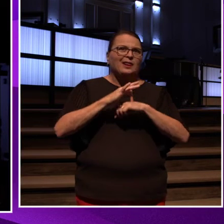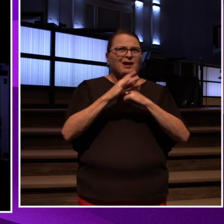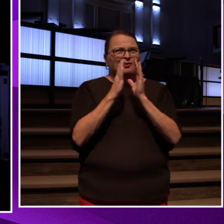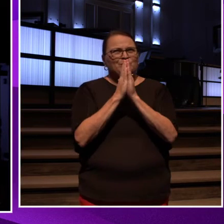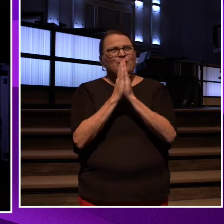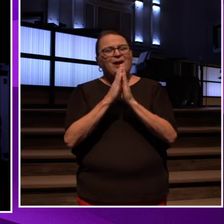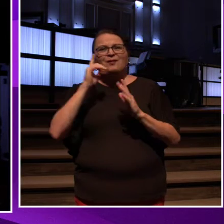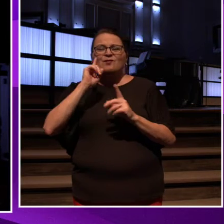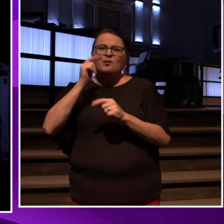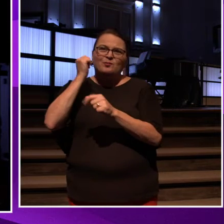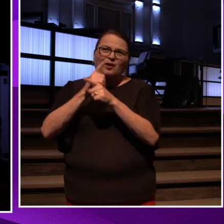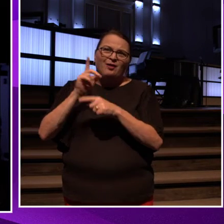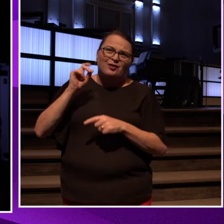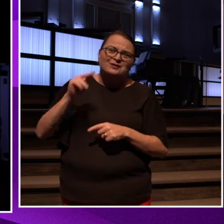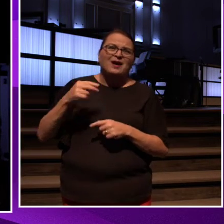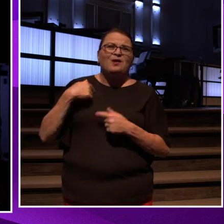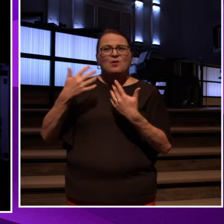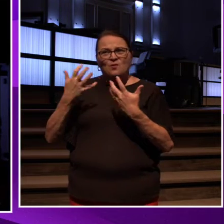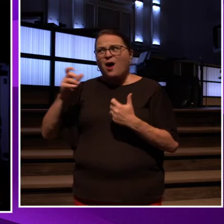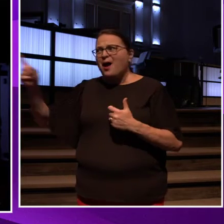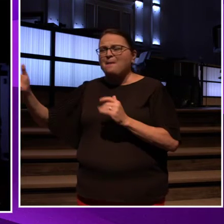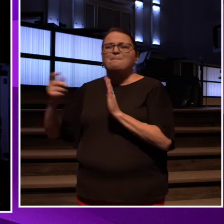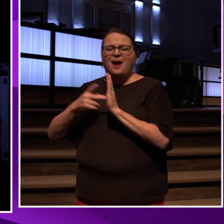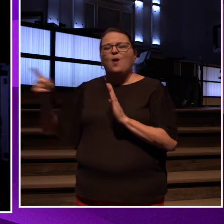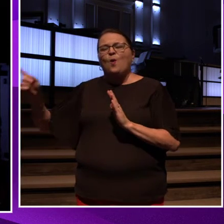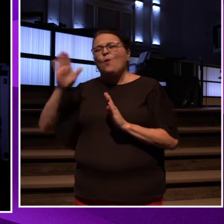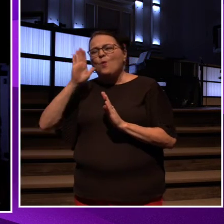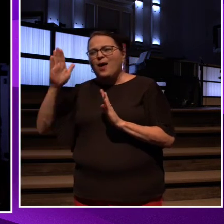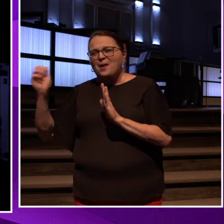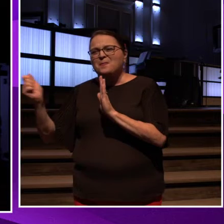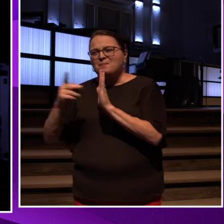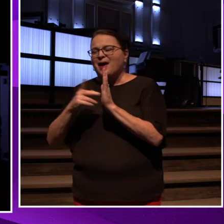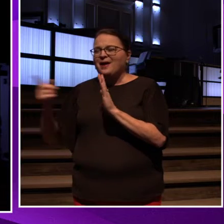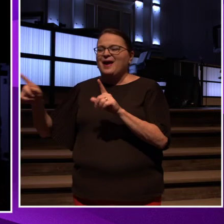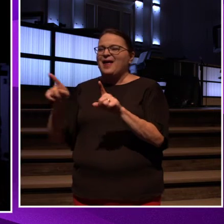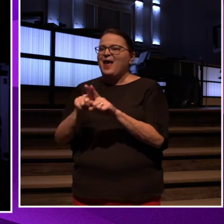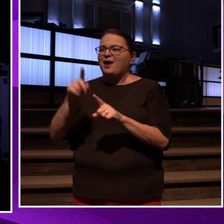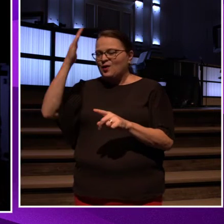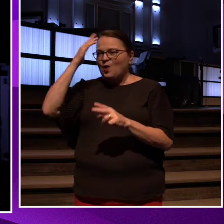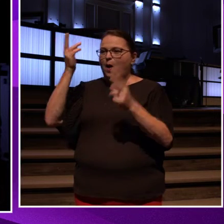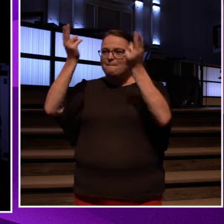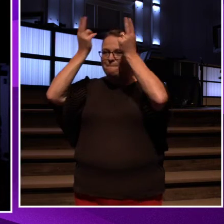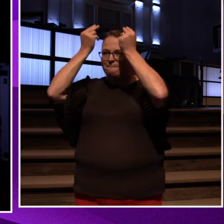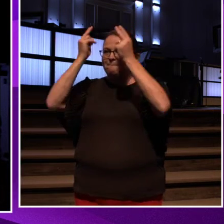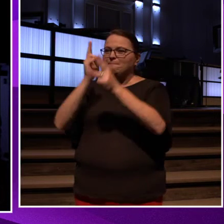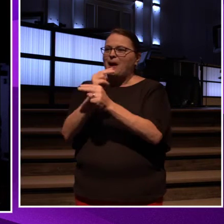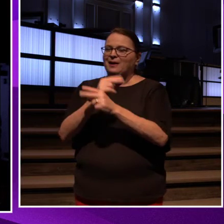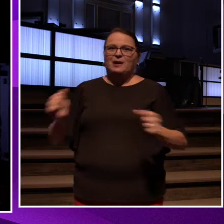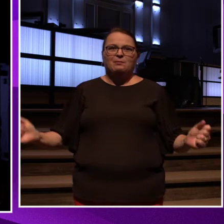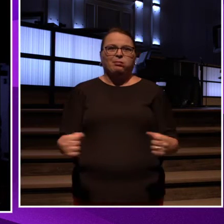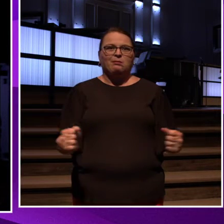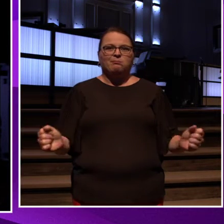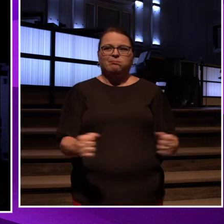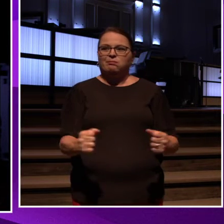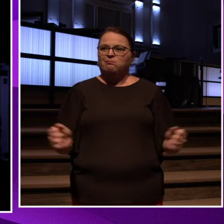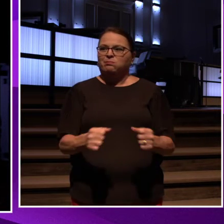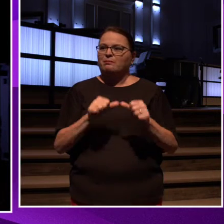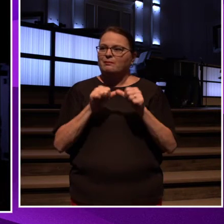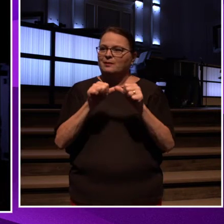Brother Don, and we want him back, and he'll be back. I know Brother Don. He's like the energizing bunny. You know that. He just keeps on